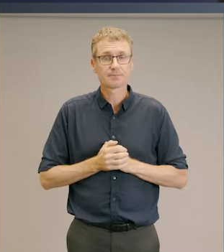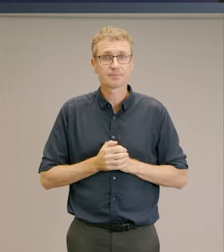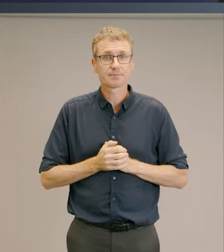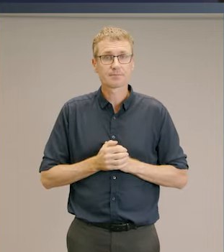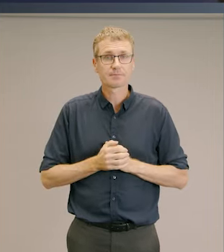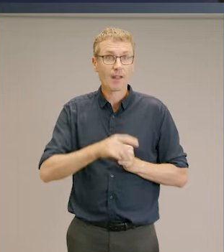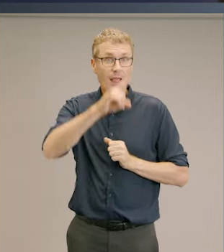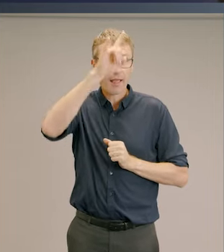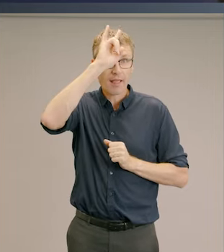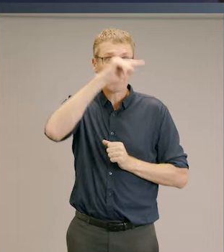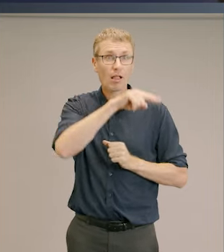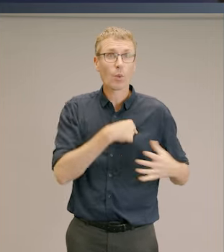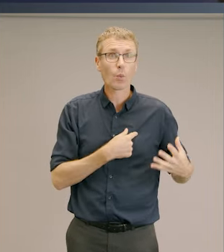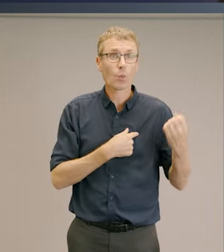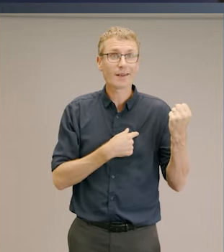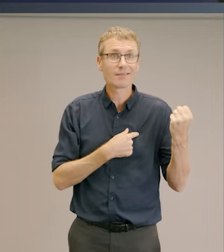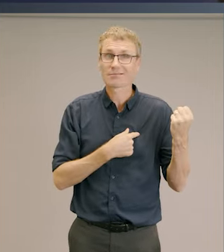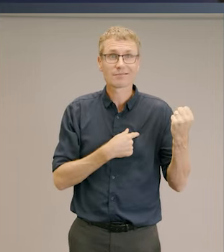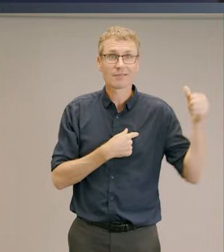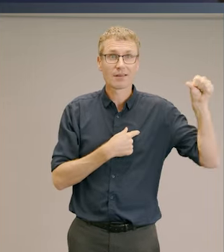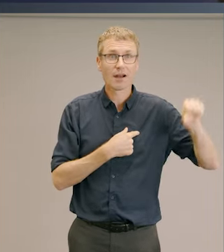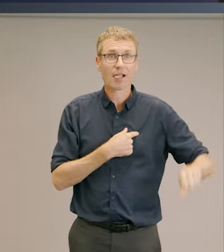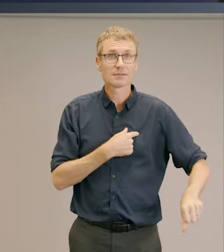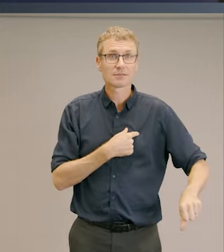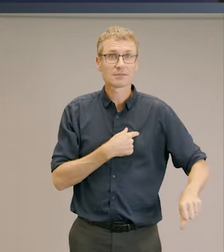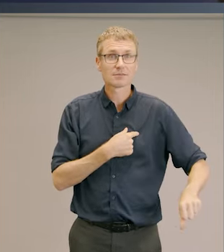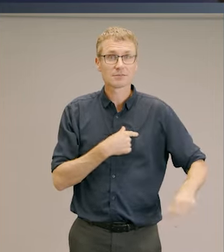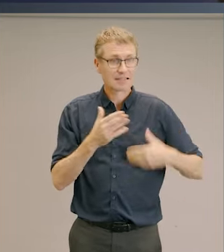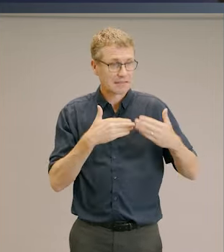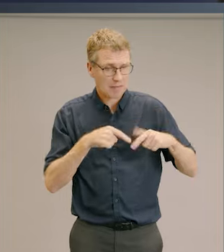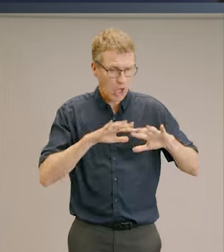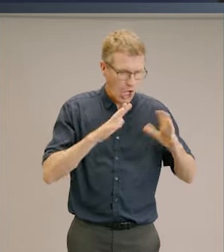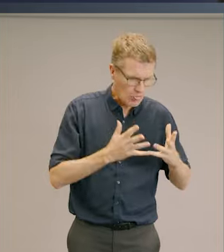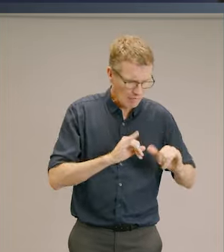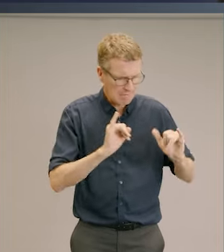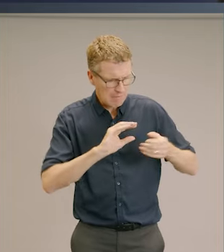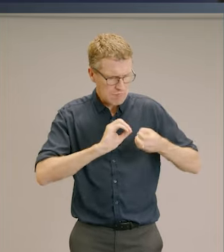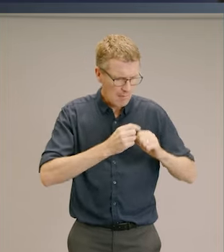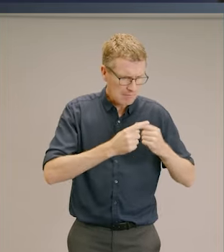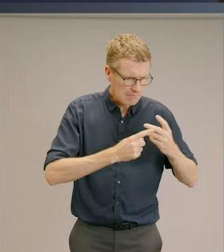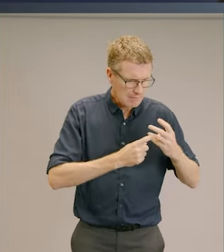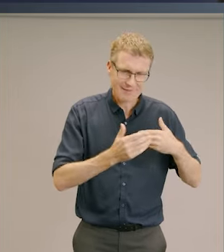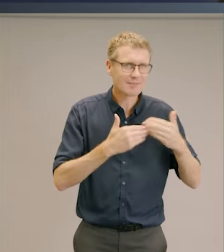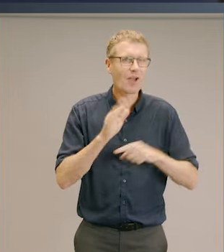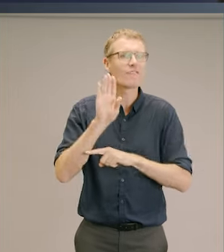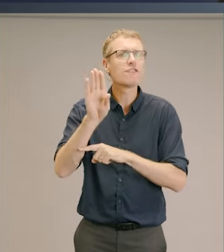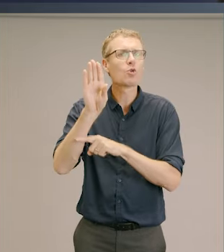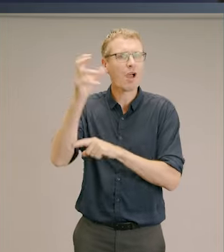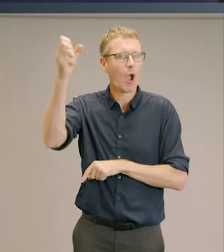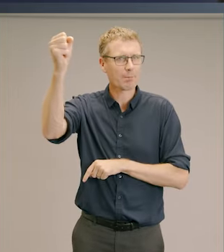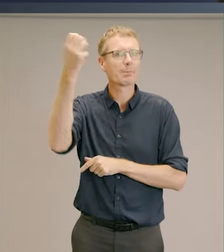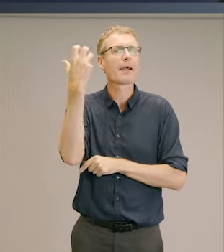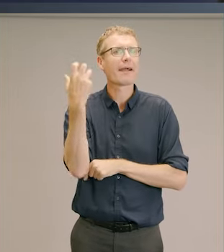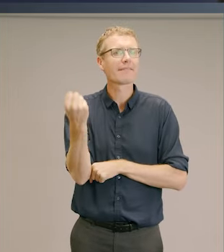followers. It means that evil has not won the day, no matter what it looks like here on earth. It means that there is